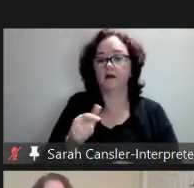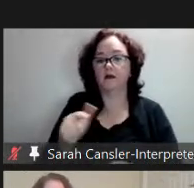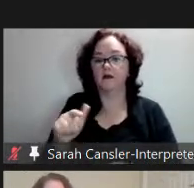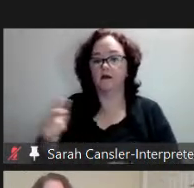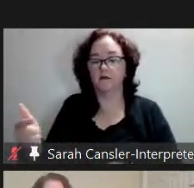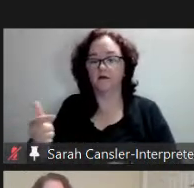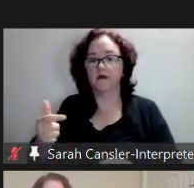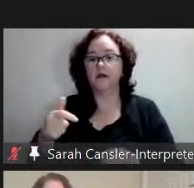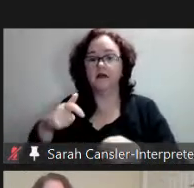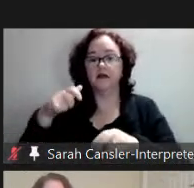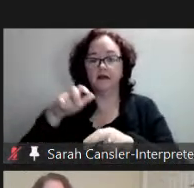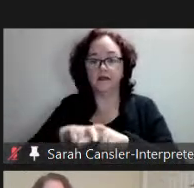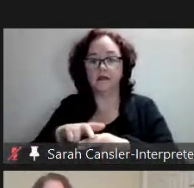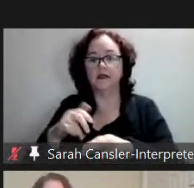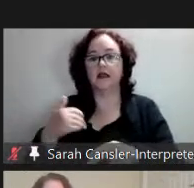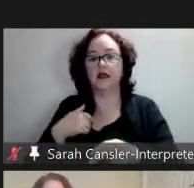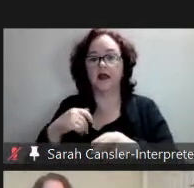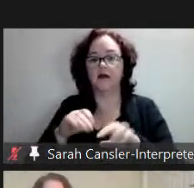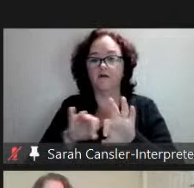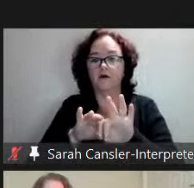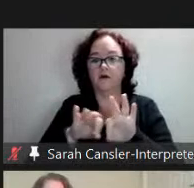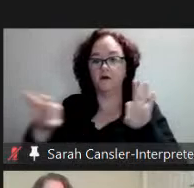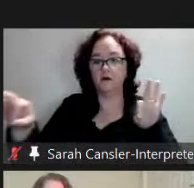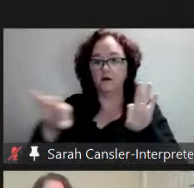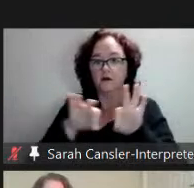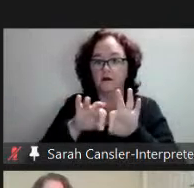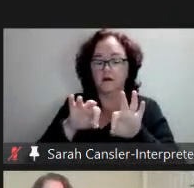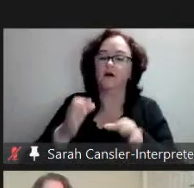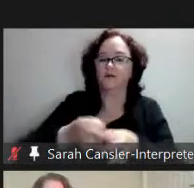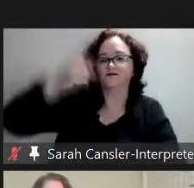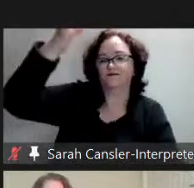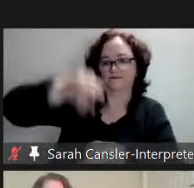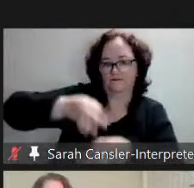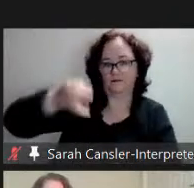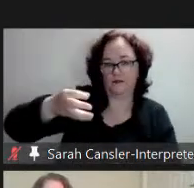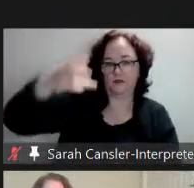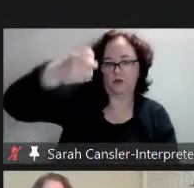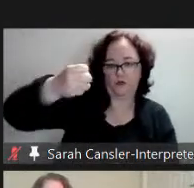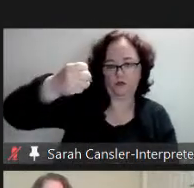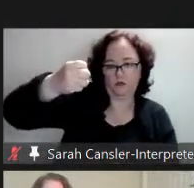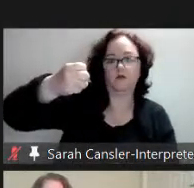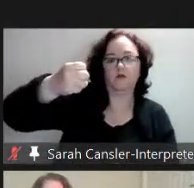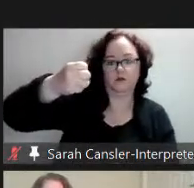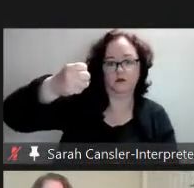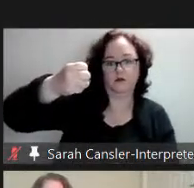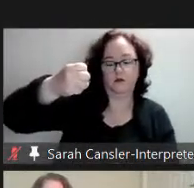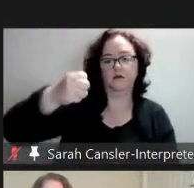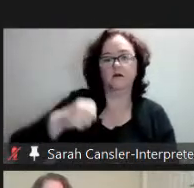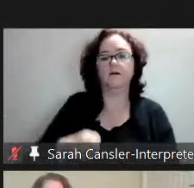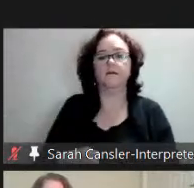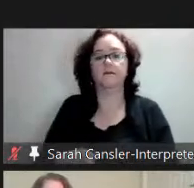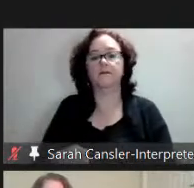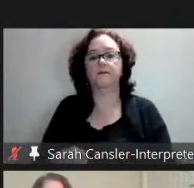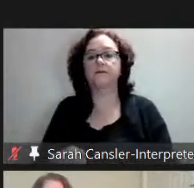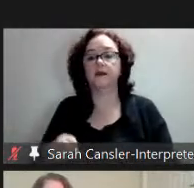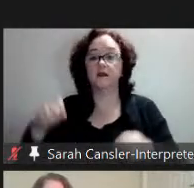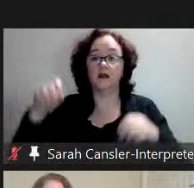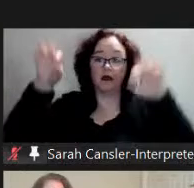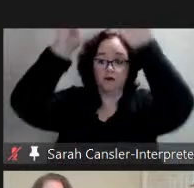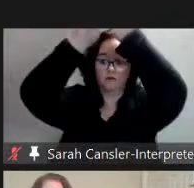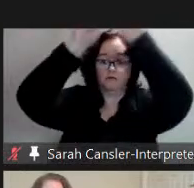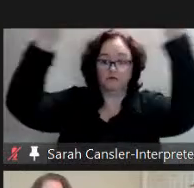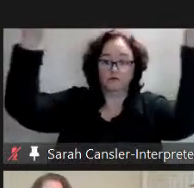a solid metal post to grab onto. The horizontal stanchion, which is kind of overhead, it